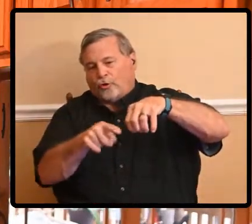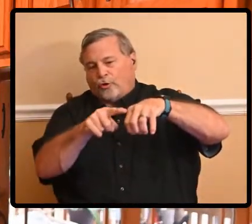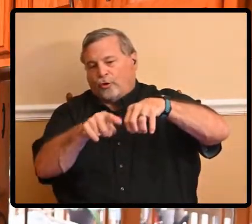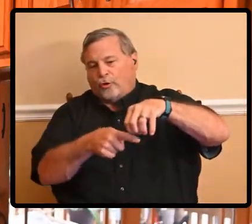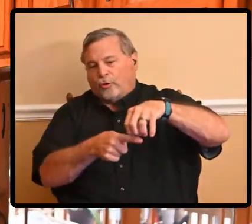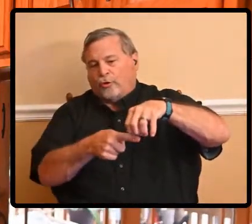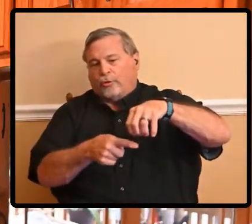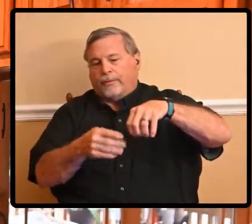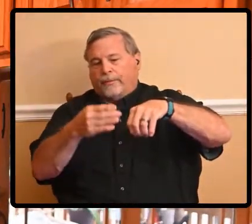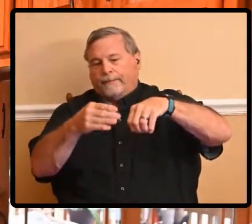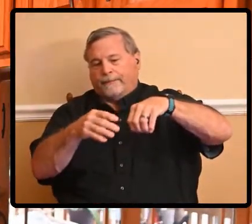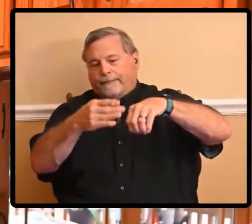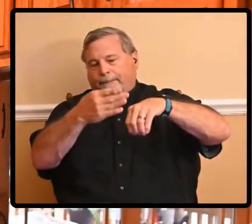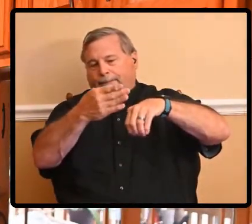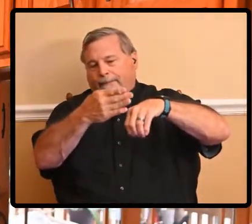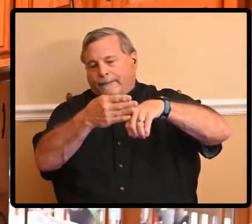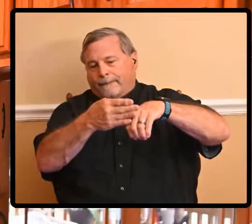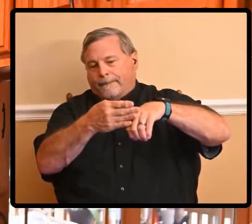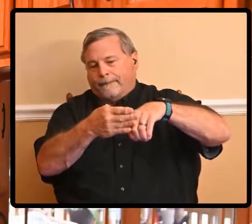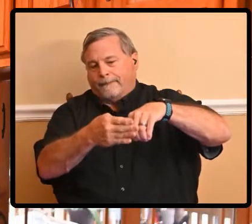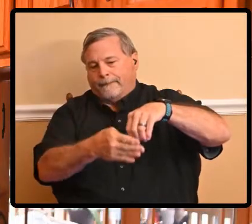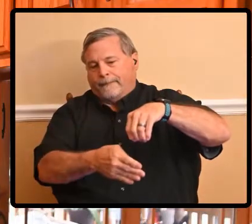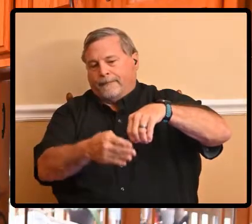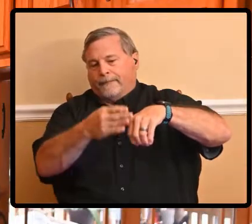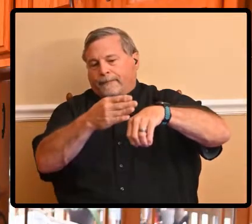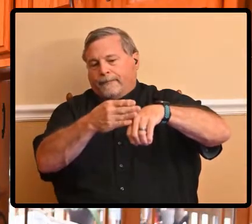my fingertips. I curl them under,